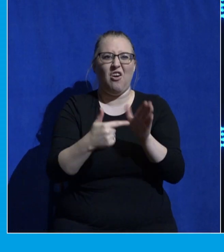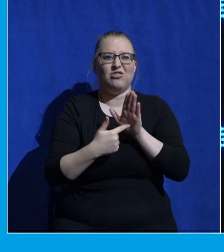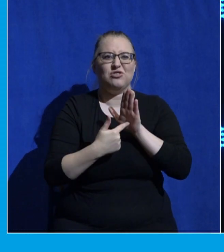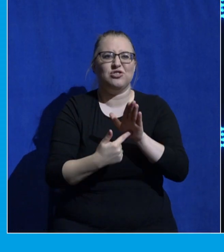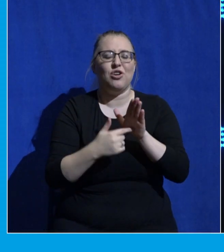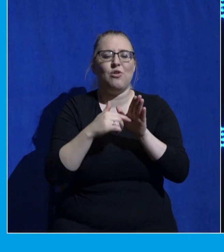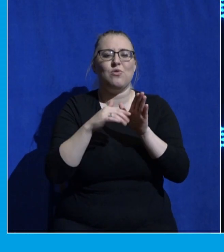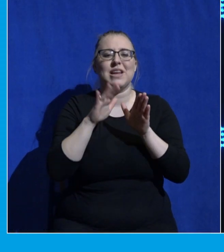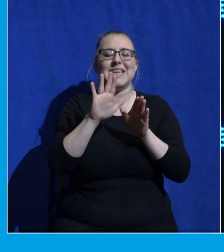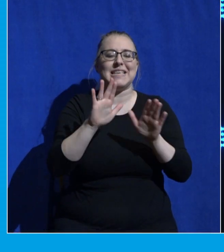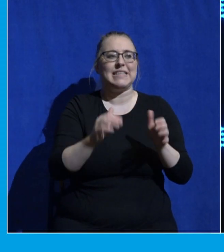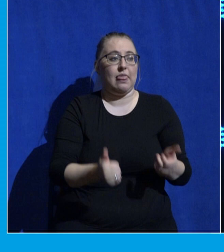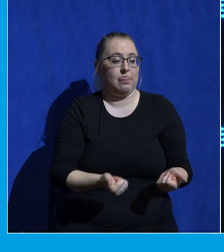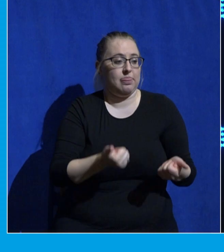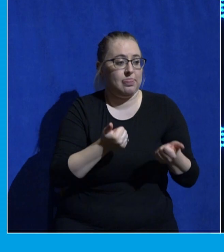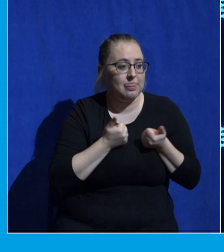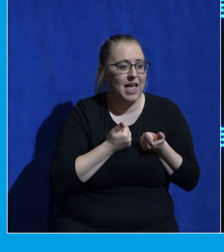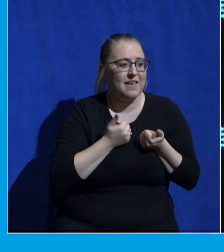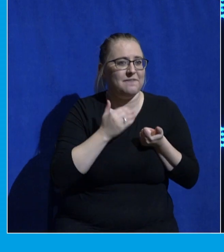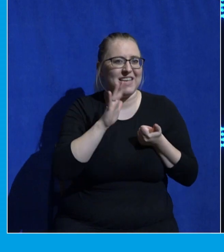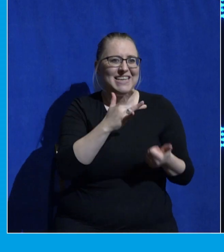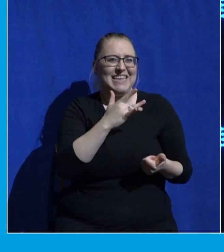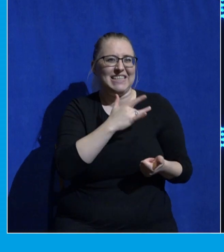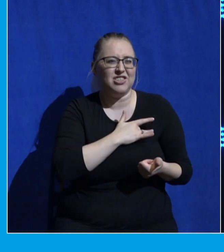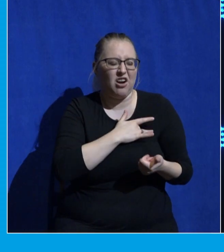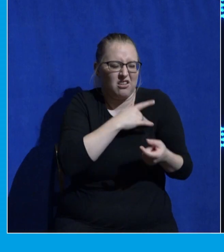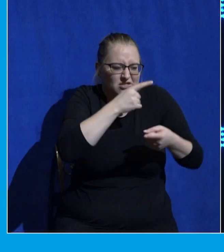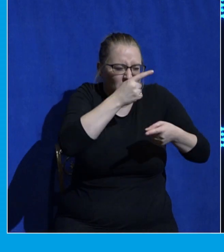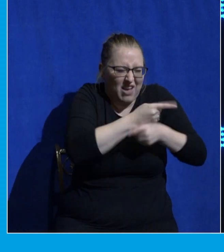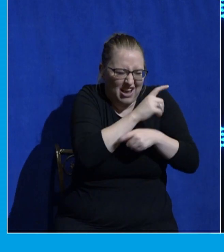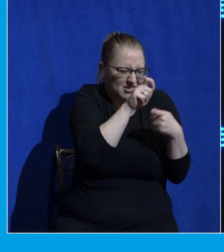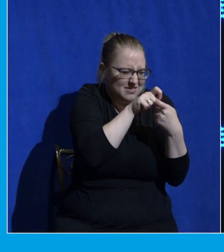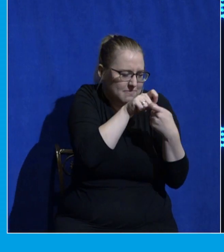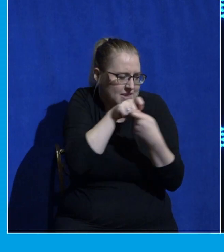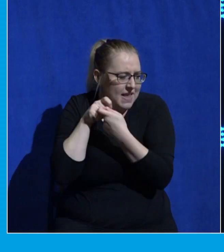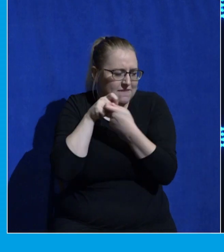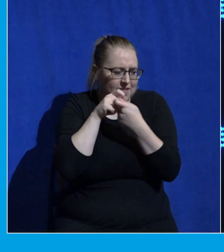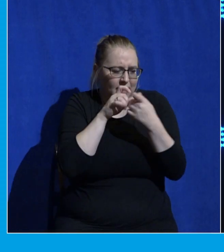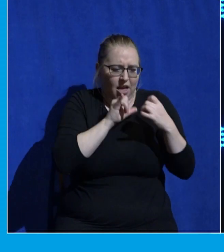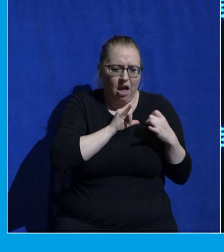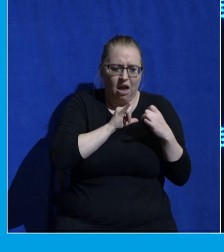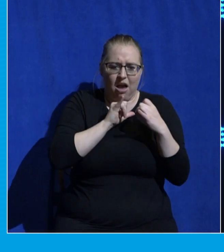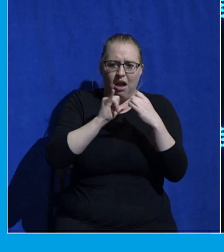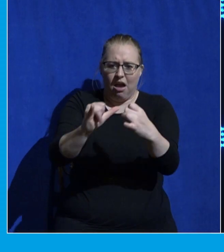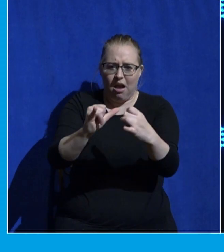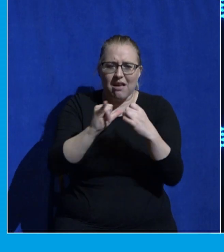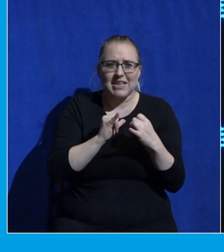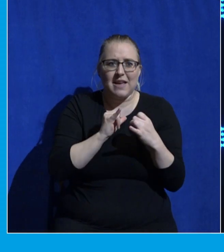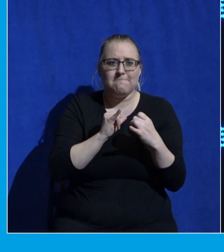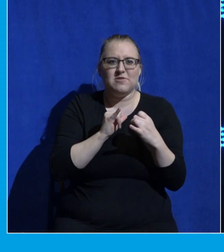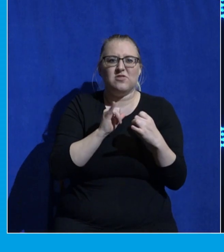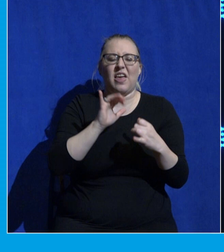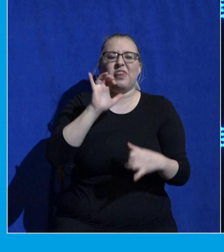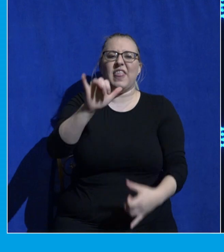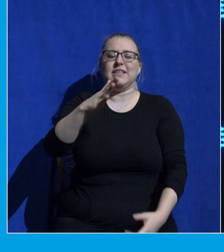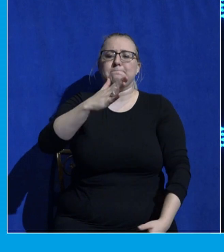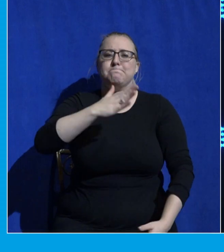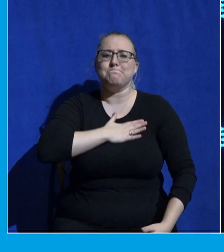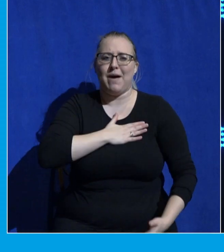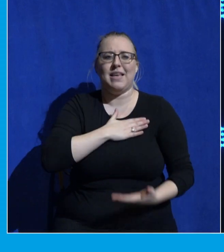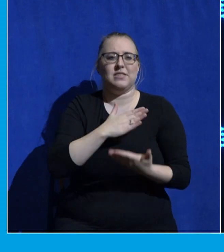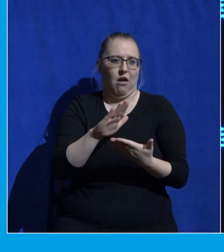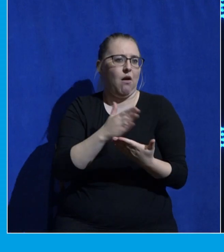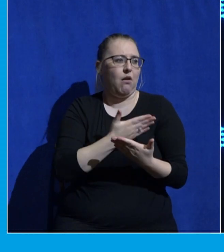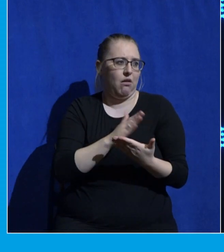state of his life and his heart so accurately that he could call that song my song. You